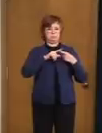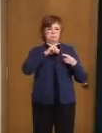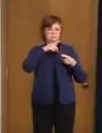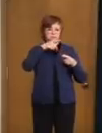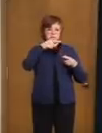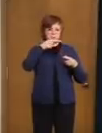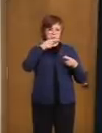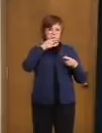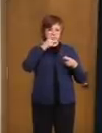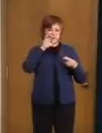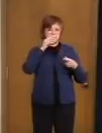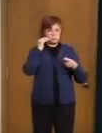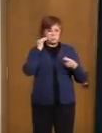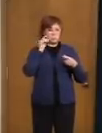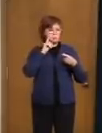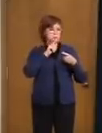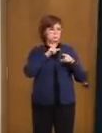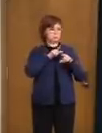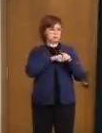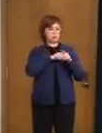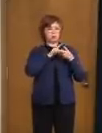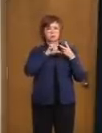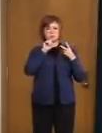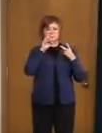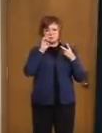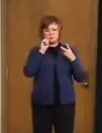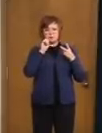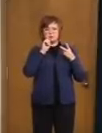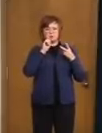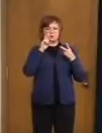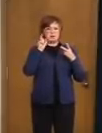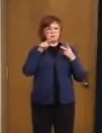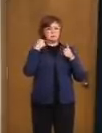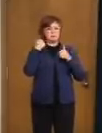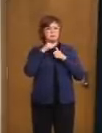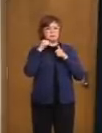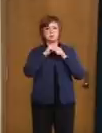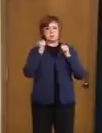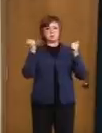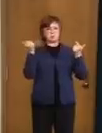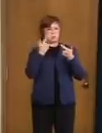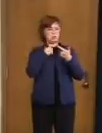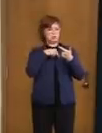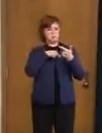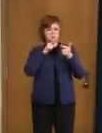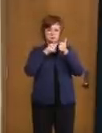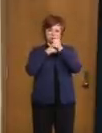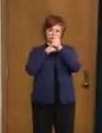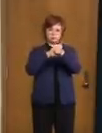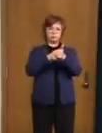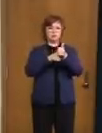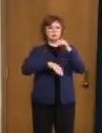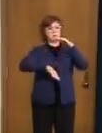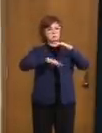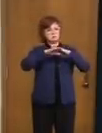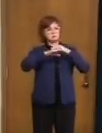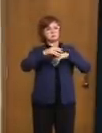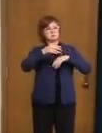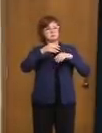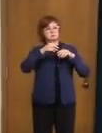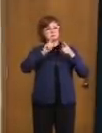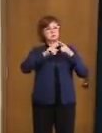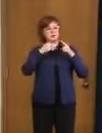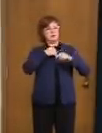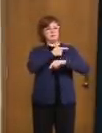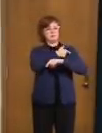homes, persons over 80, we do want everyone in the province to be able to be covered by vaccination in a reasonable period of time